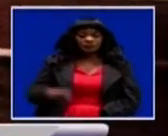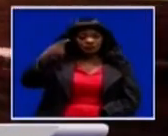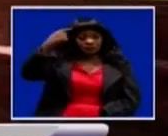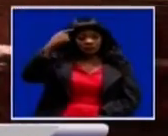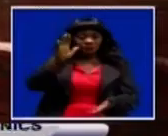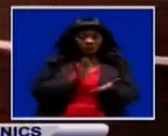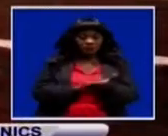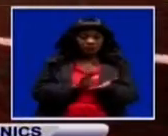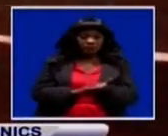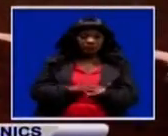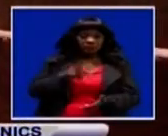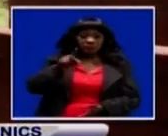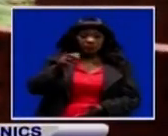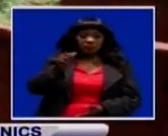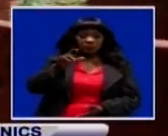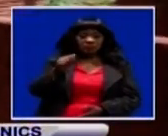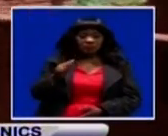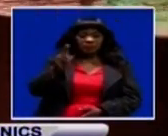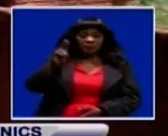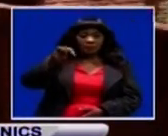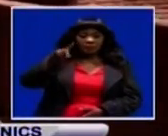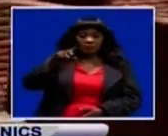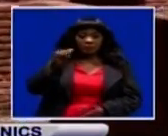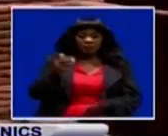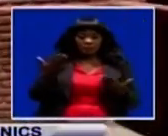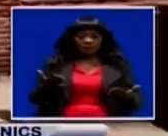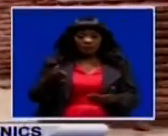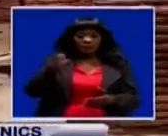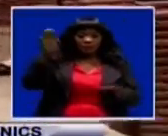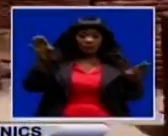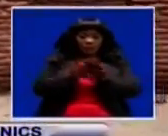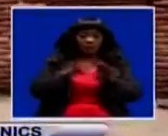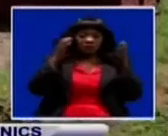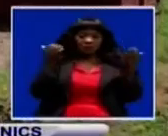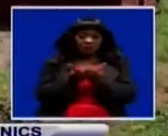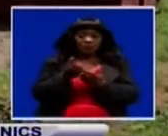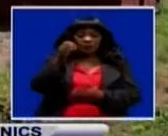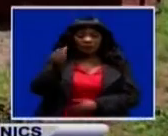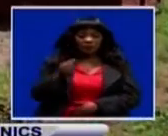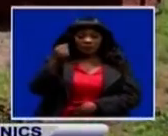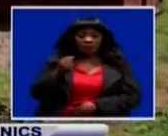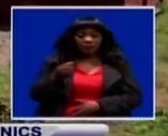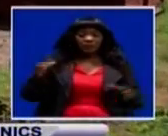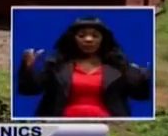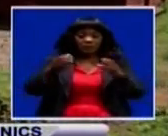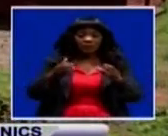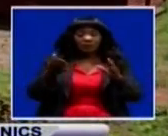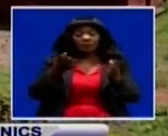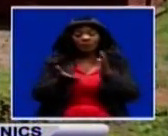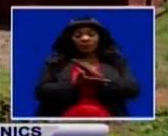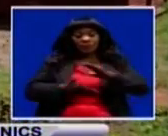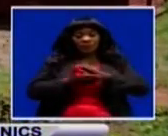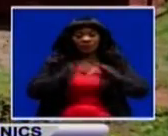Government has commended Paramount Chief Gawa Undi of the Chewa people of Zambia, Malawi and Mozambique for initiating a community-based